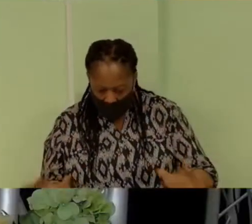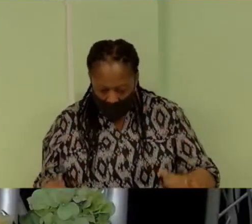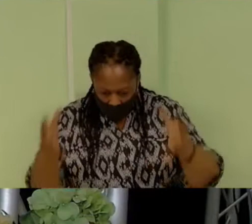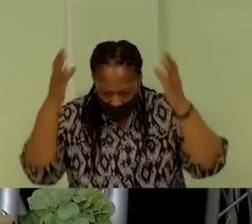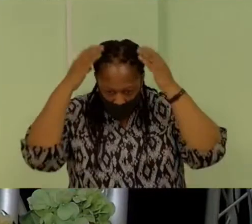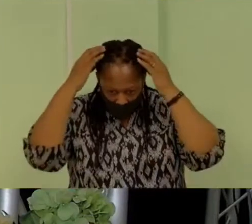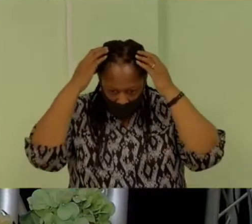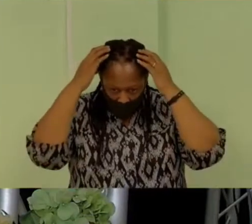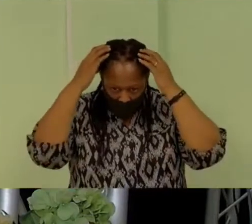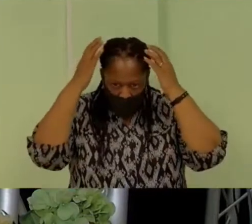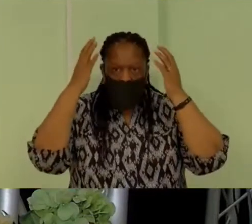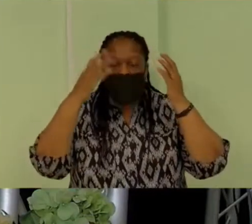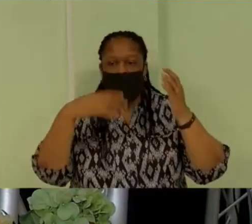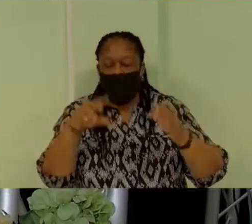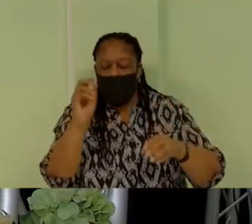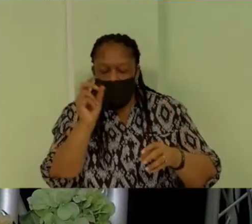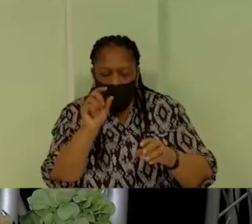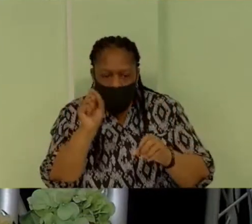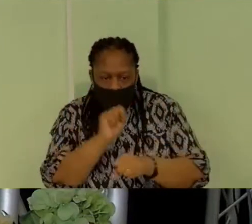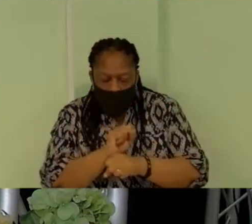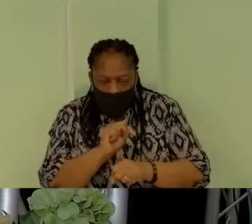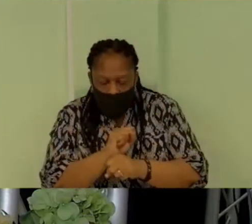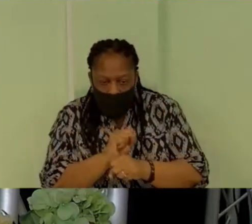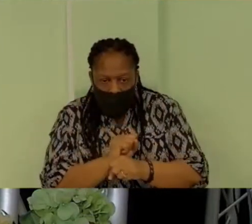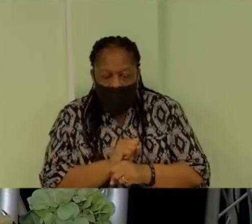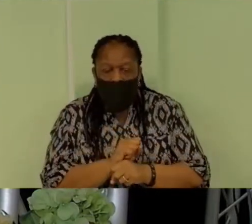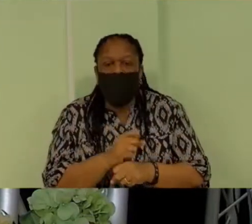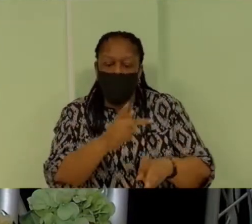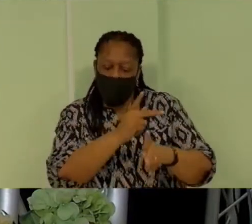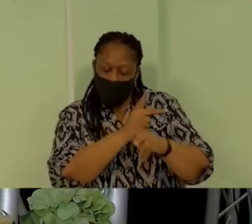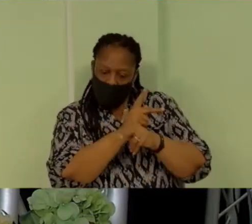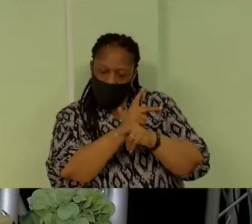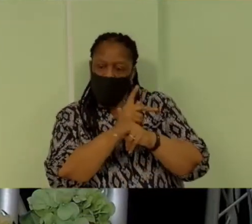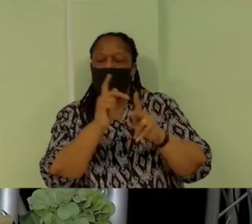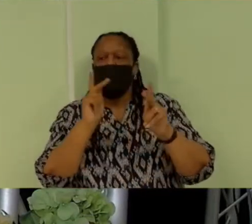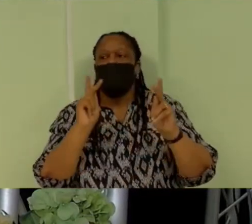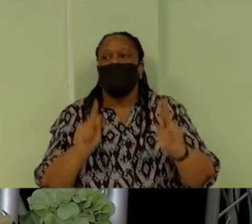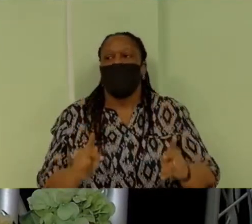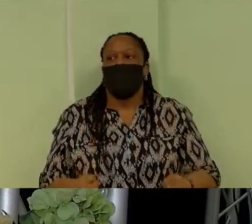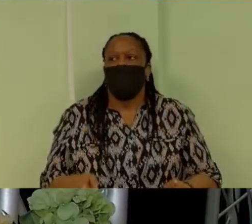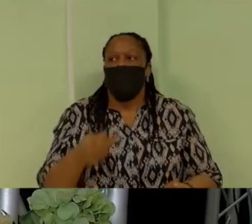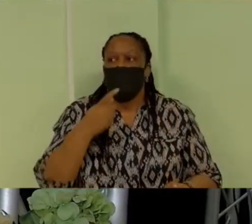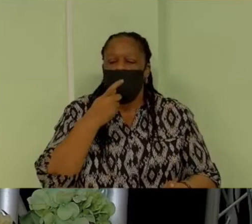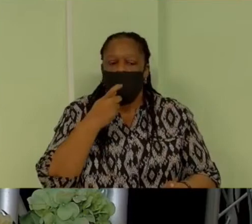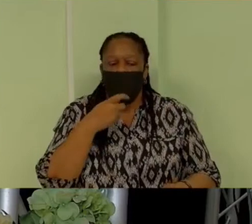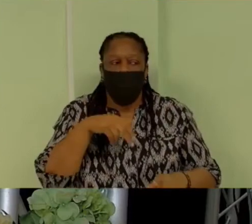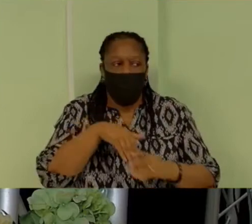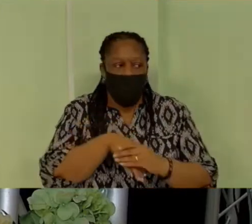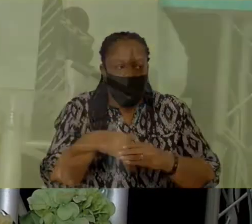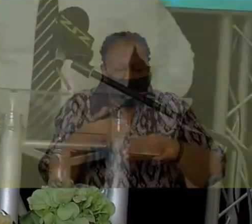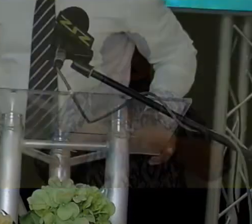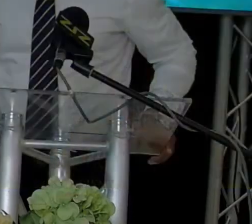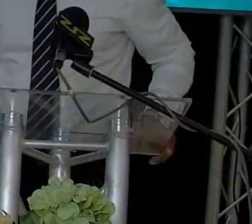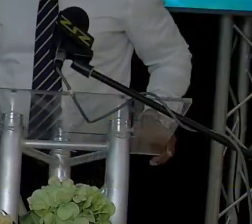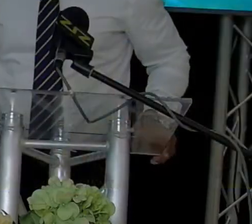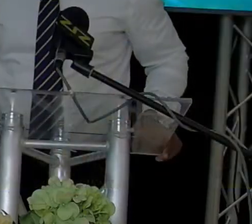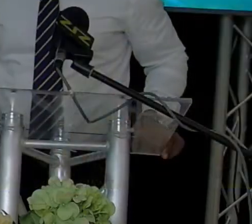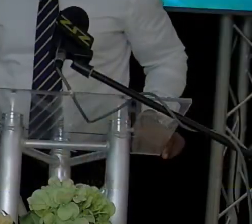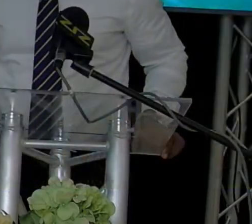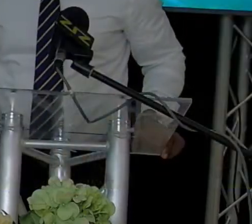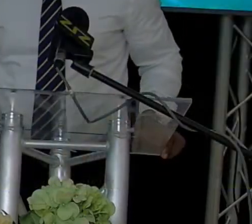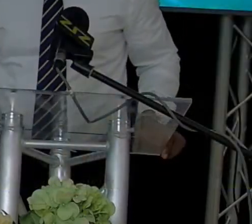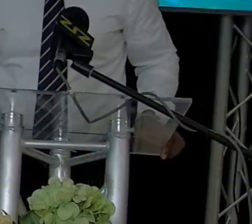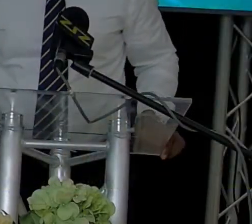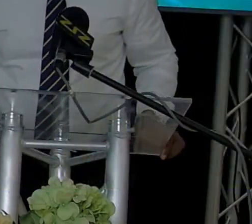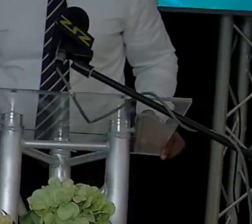while the anesthesiologist is working, it will tend to protect the persons who are in the close vicinity. So we thank you very much